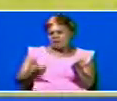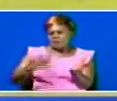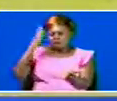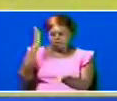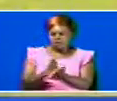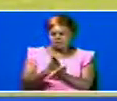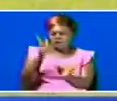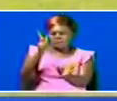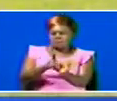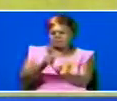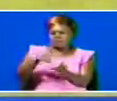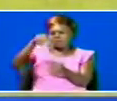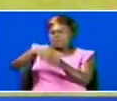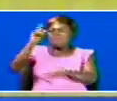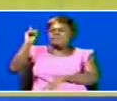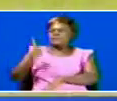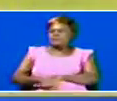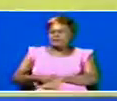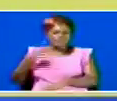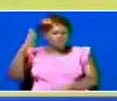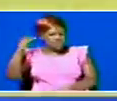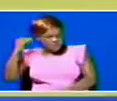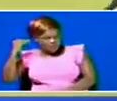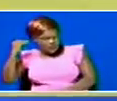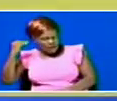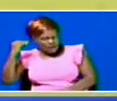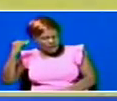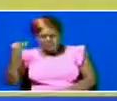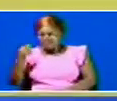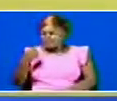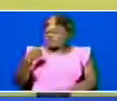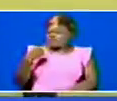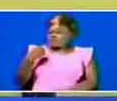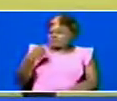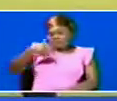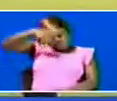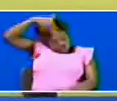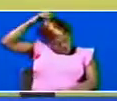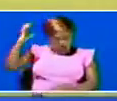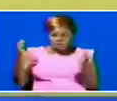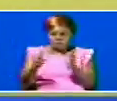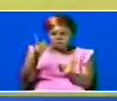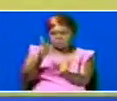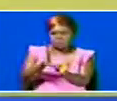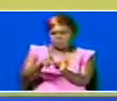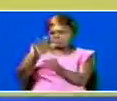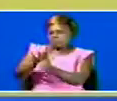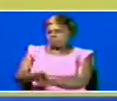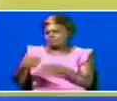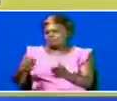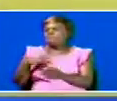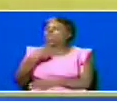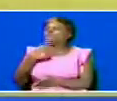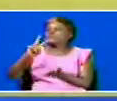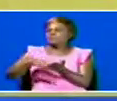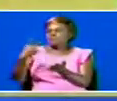team's participation on time. Sources close to the union, however, revealed that the Lionesses' participation was jeopardized after the union